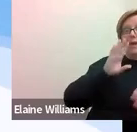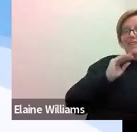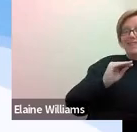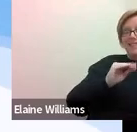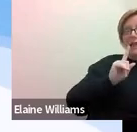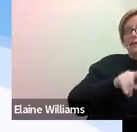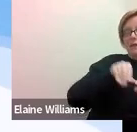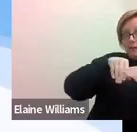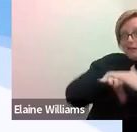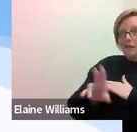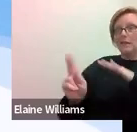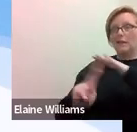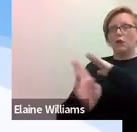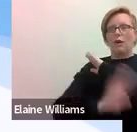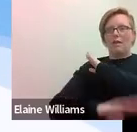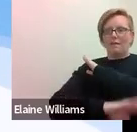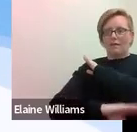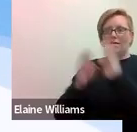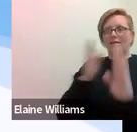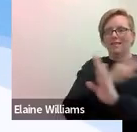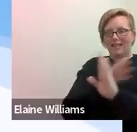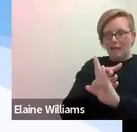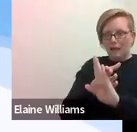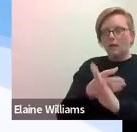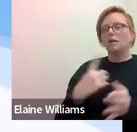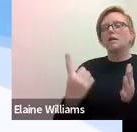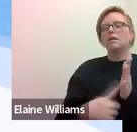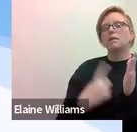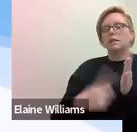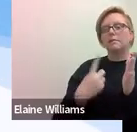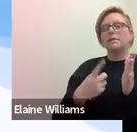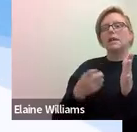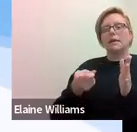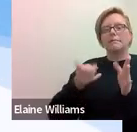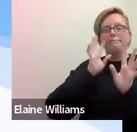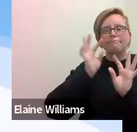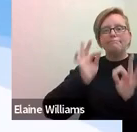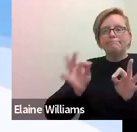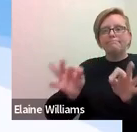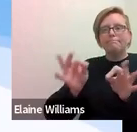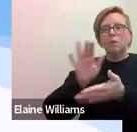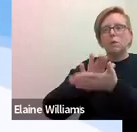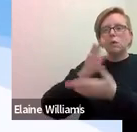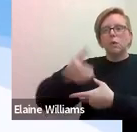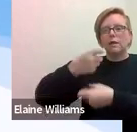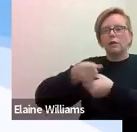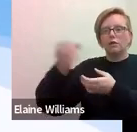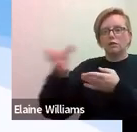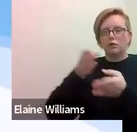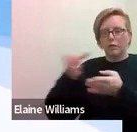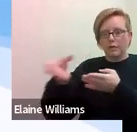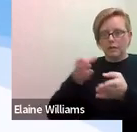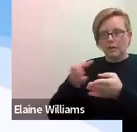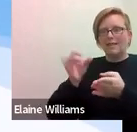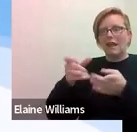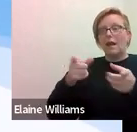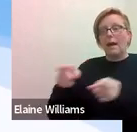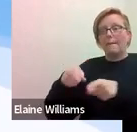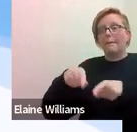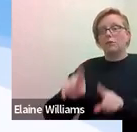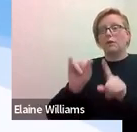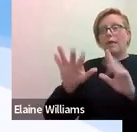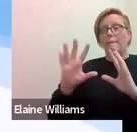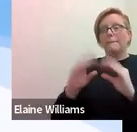in the fall. Sometimes there are decisions made about extended school year services. that happen at those meetings that CDS